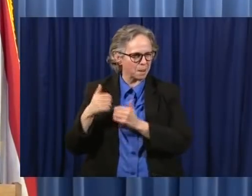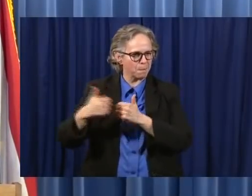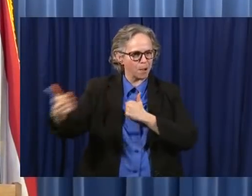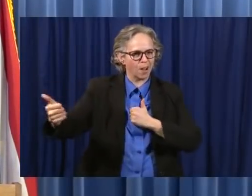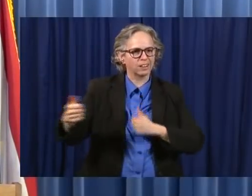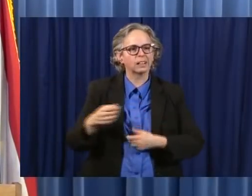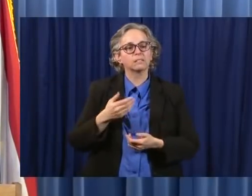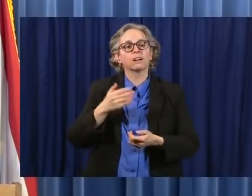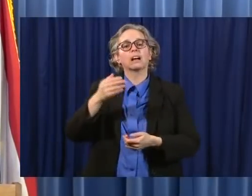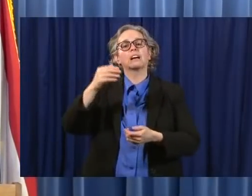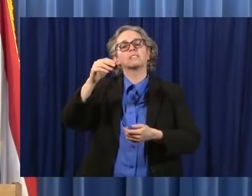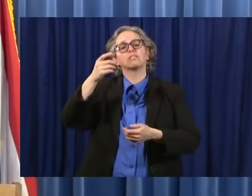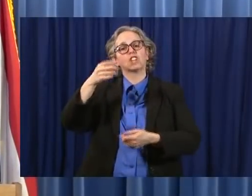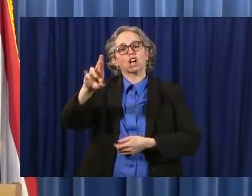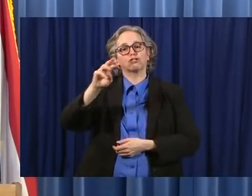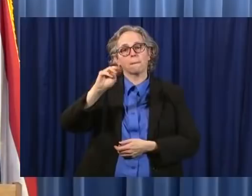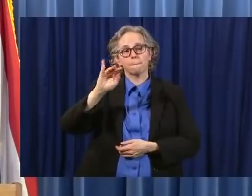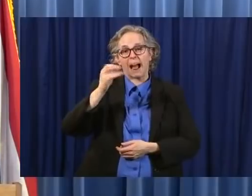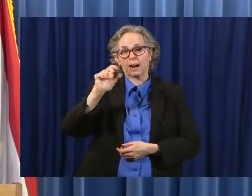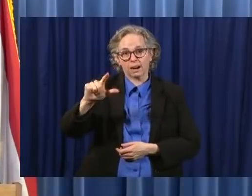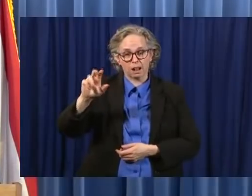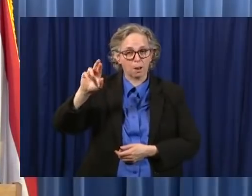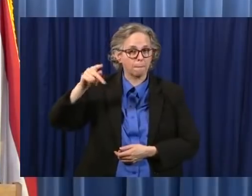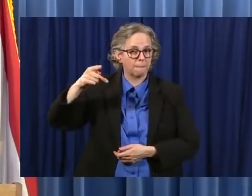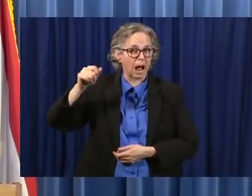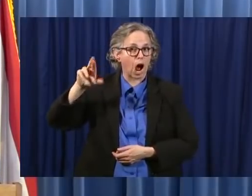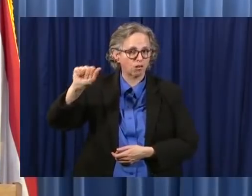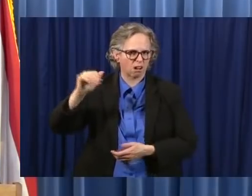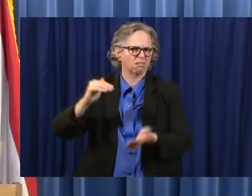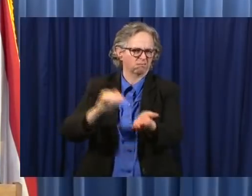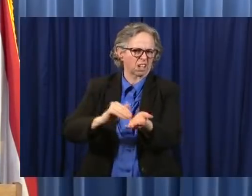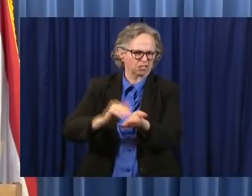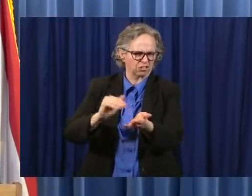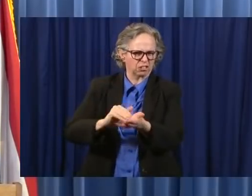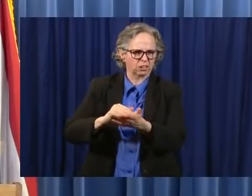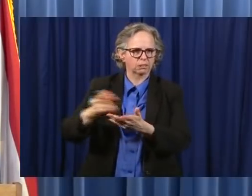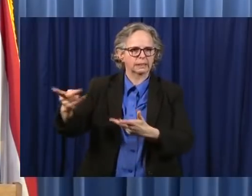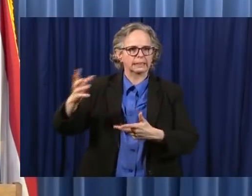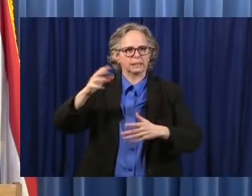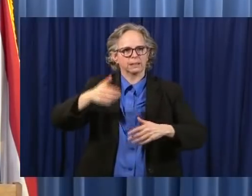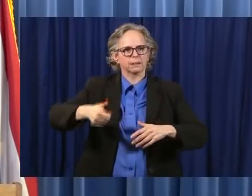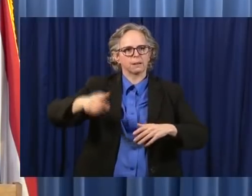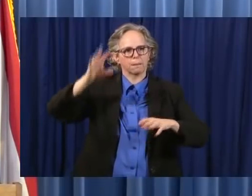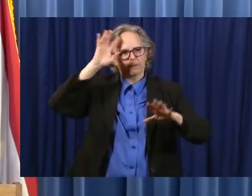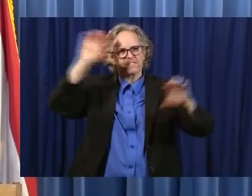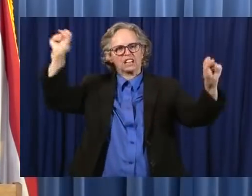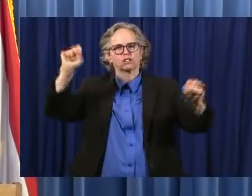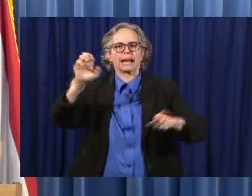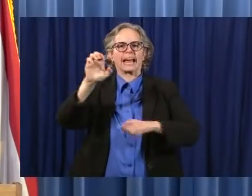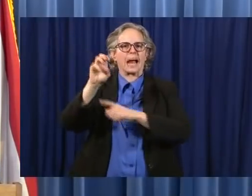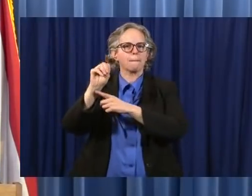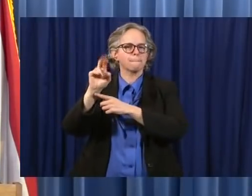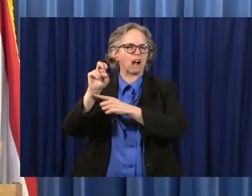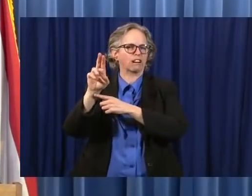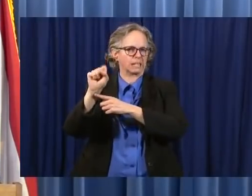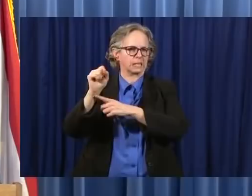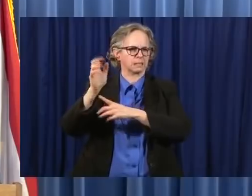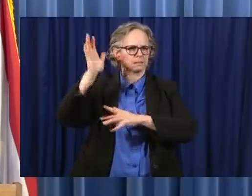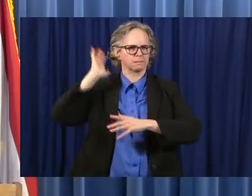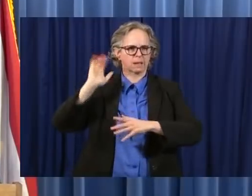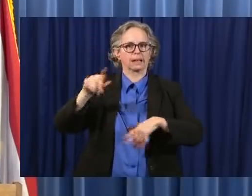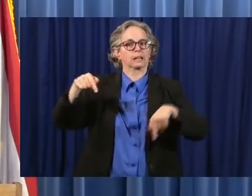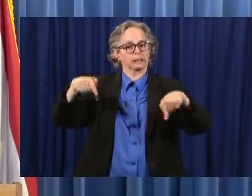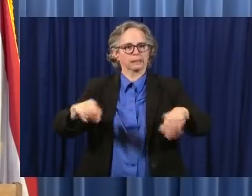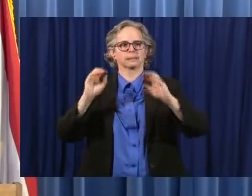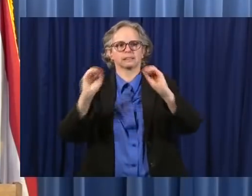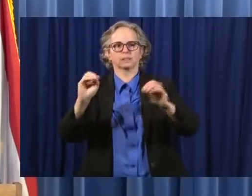Michael Pera, who is Professor Emeritus in Infectious Diseases at The Ohio State University College of